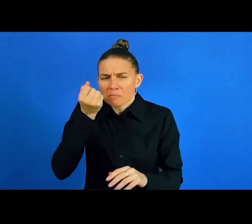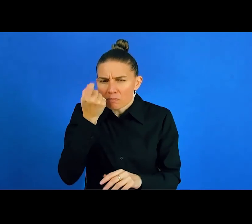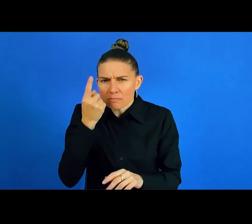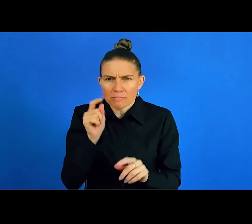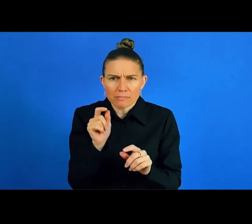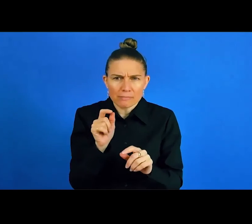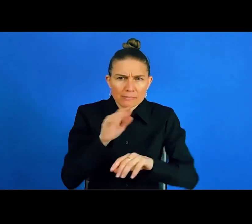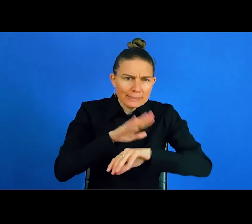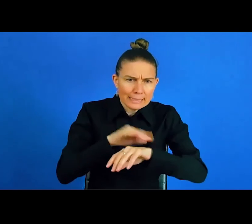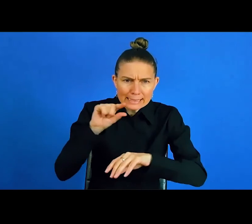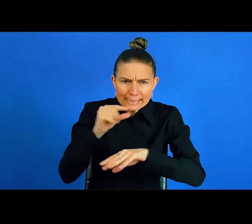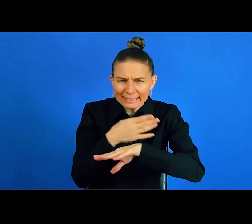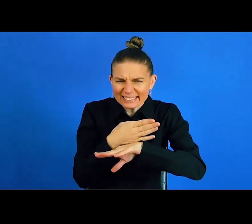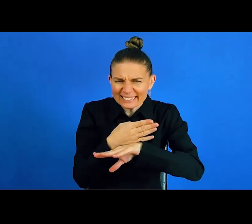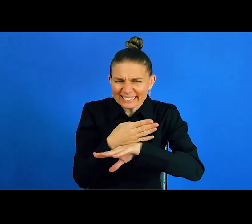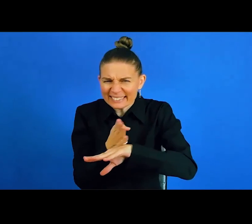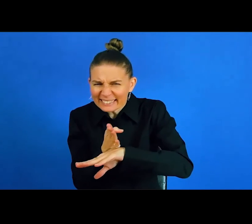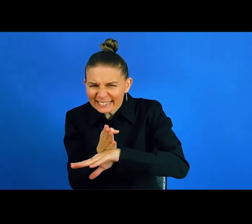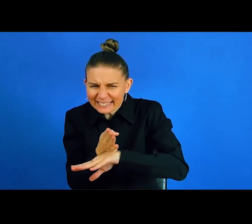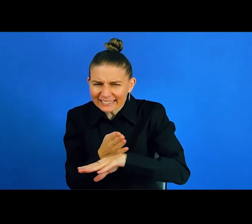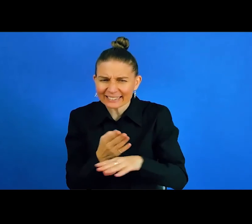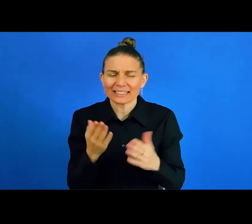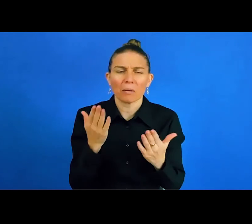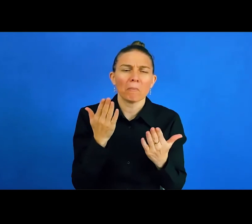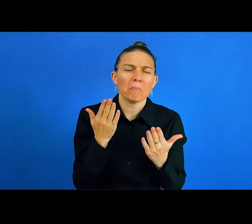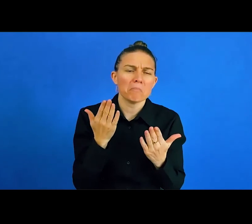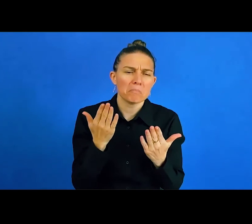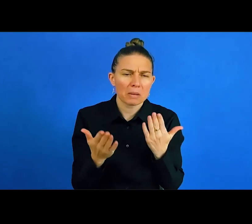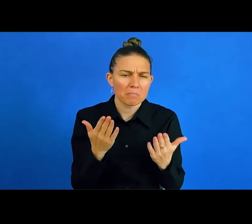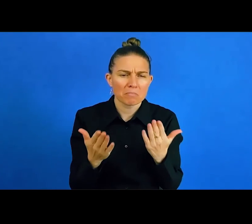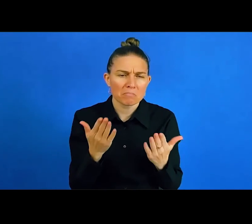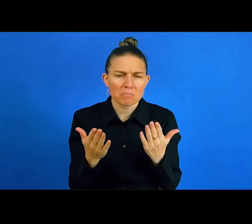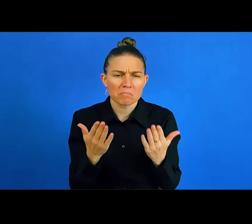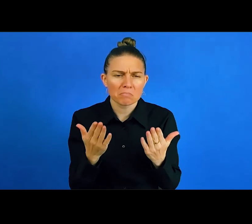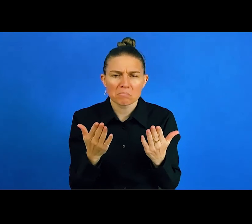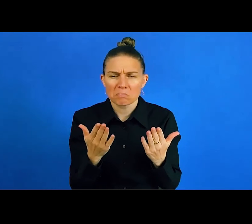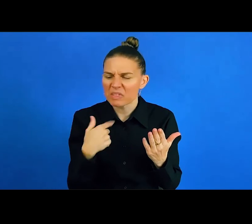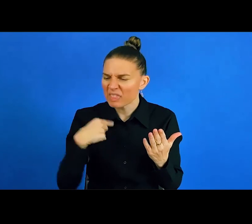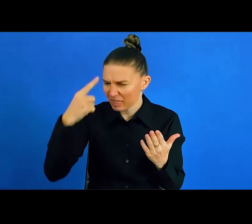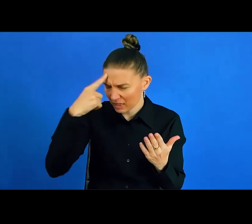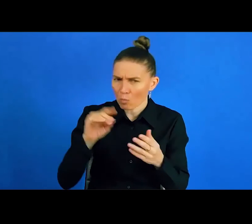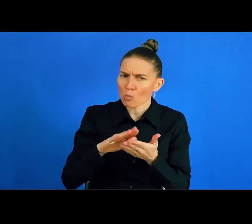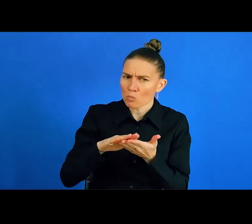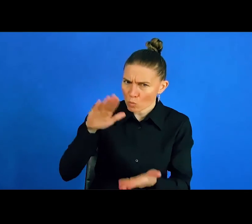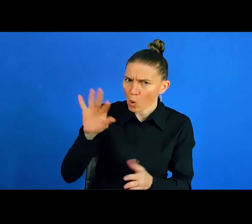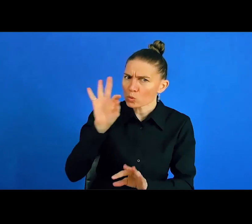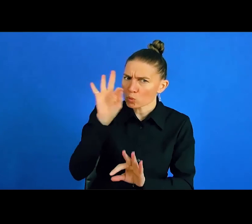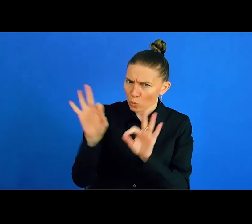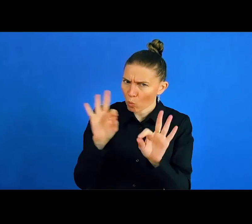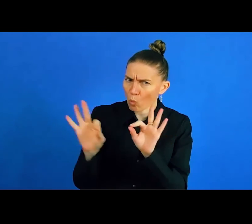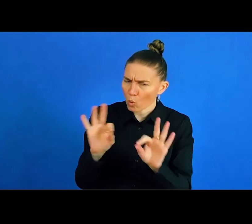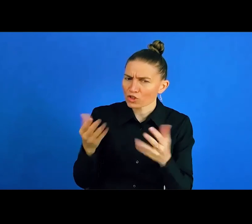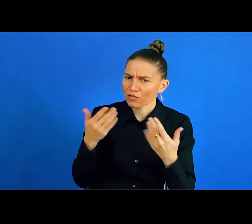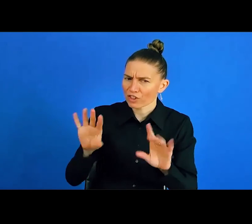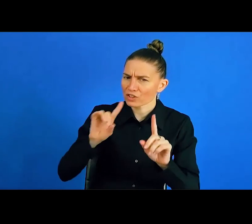could sort of wait, perhaps we could sort of I think we have gone through most of the questions on the chat box, but if there are